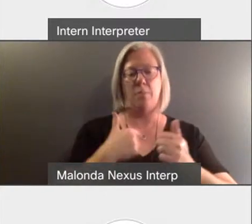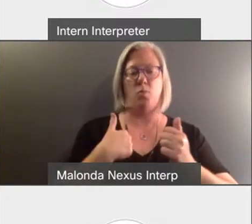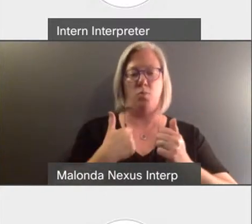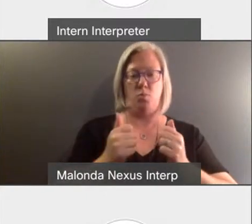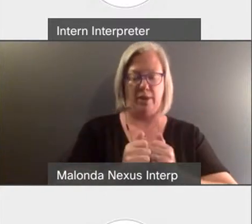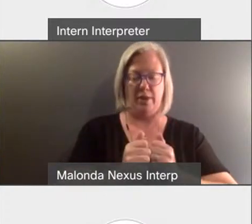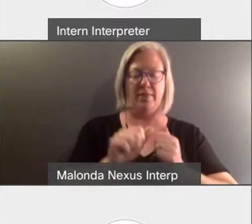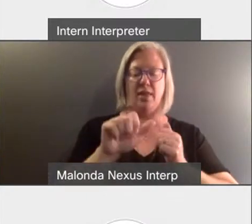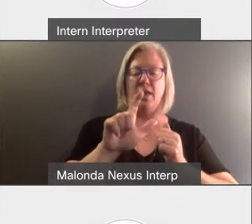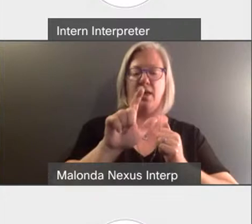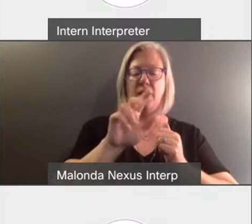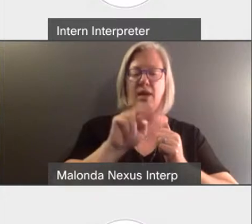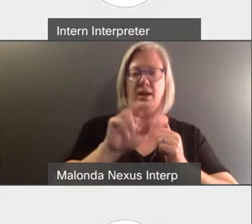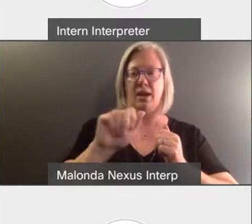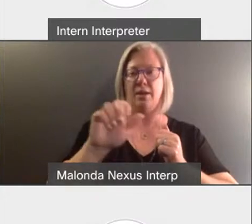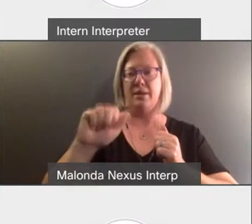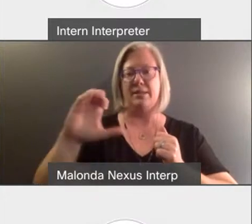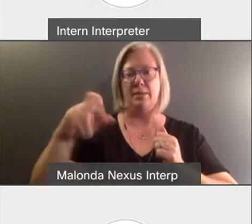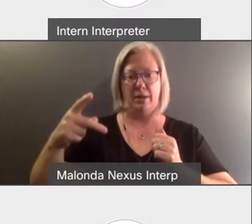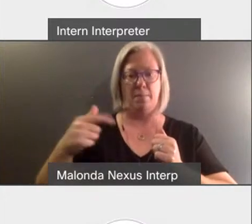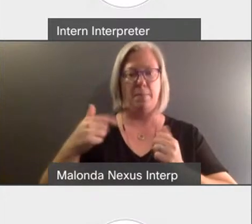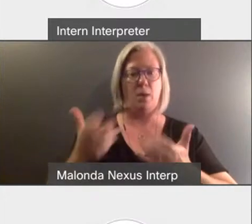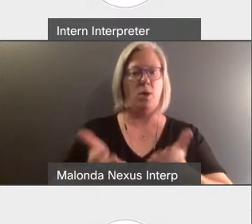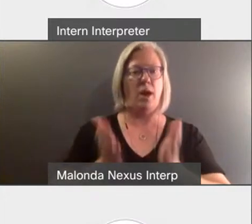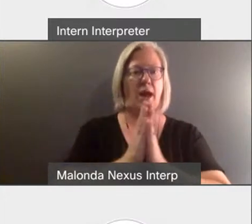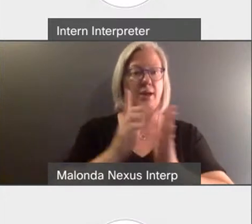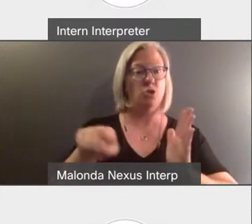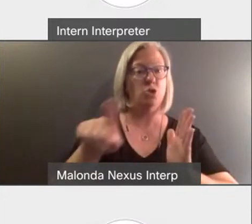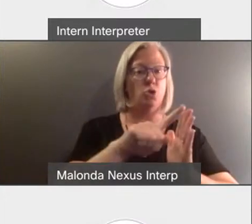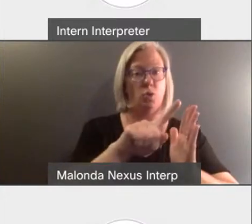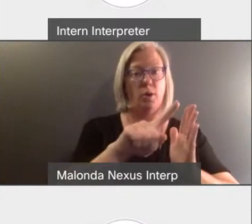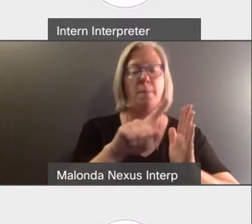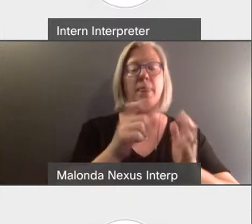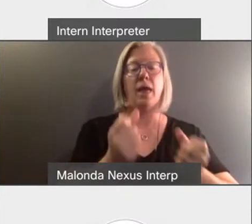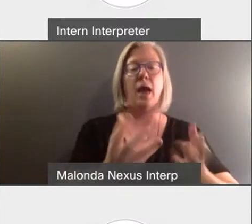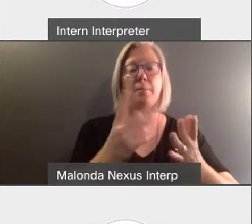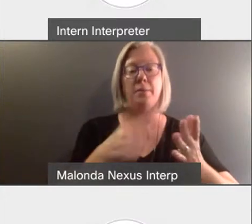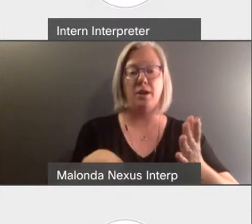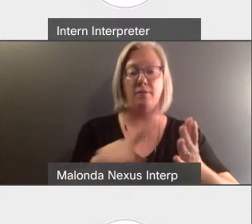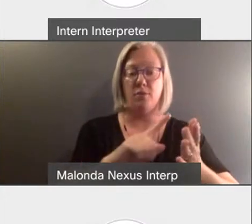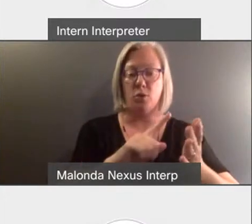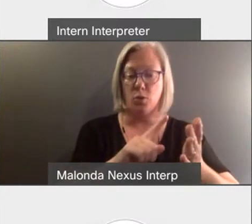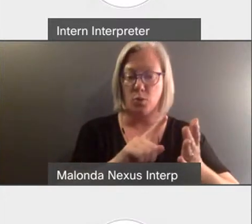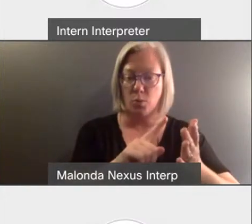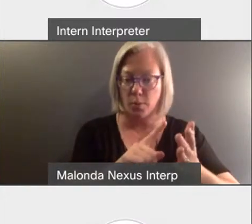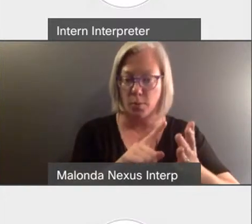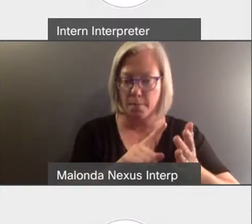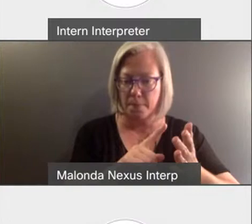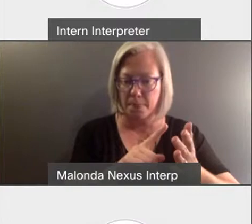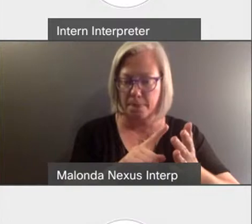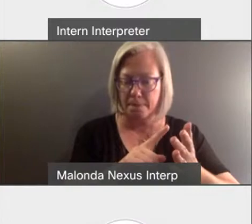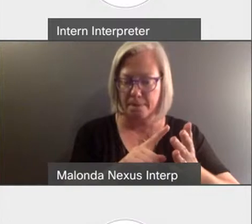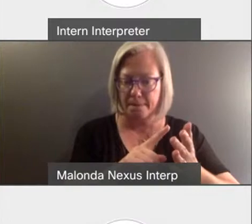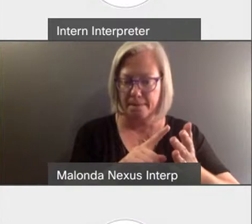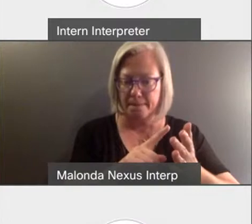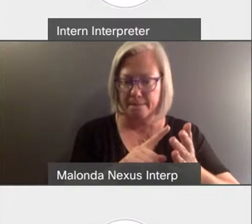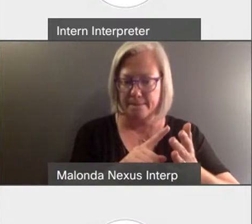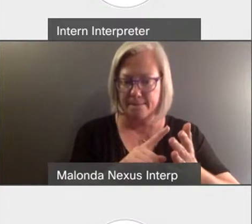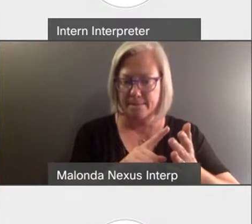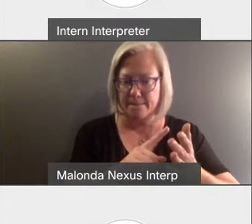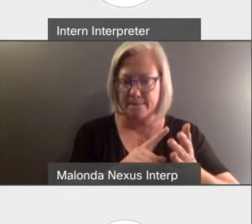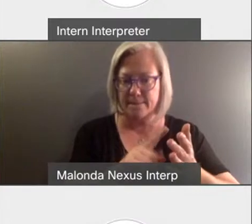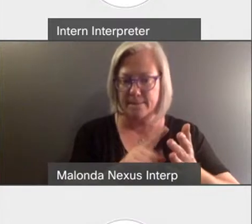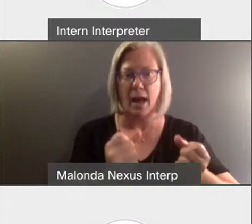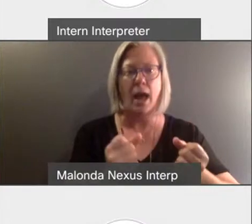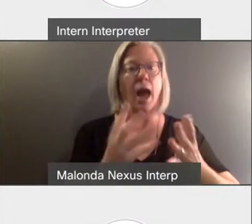ask the legislature a question. How many of you have lately or ever came into Quindara, walked up